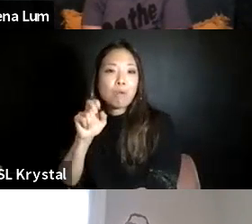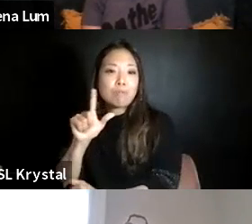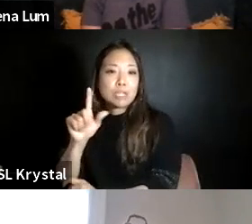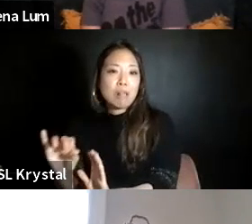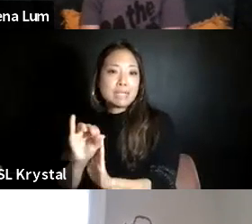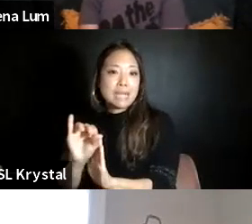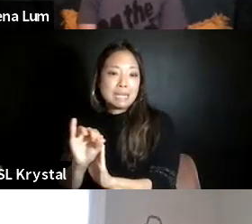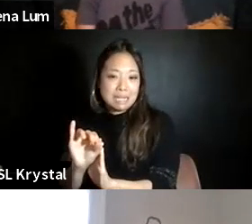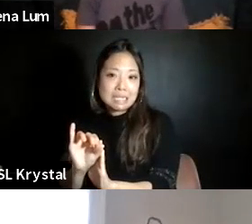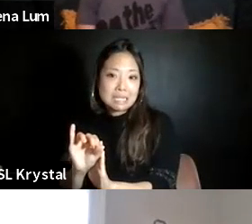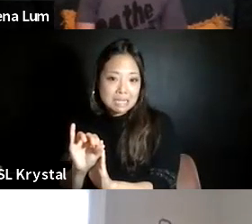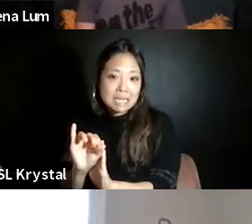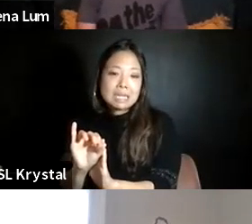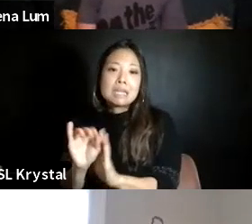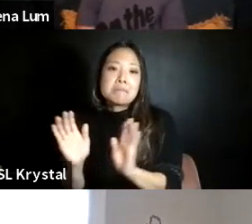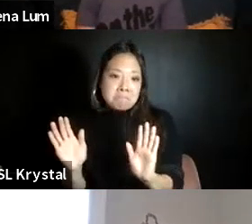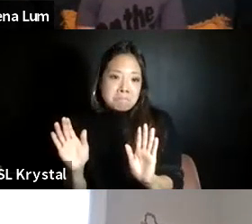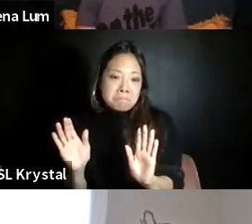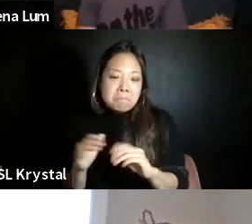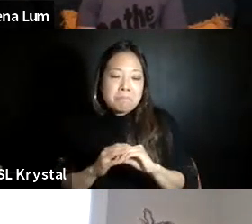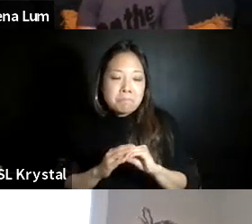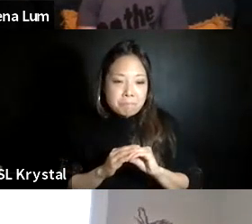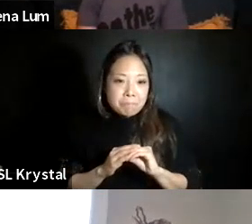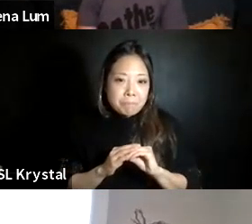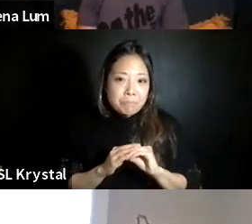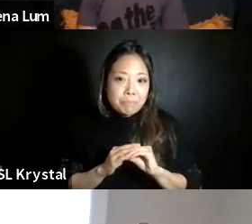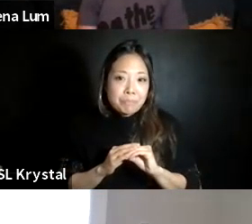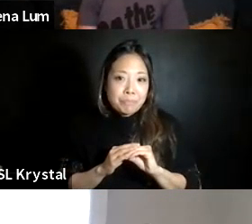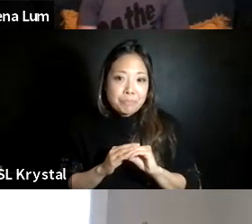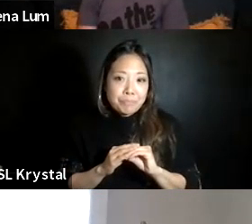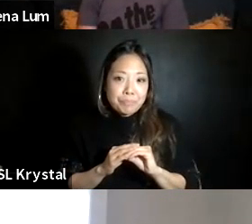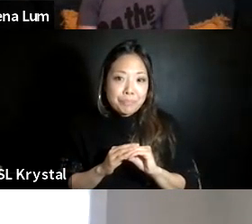passing muster. However, with an economic